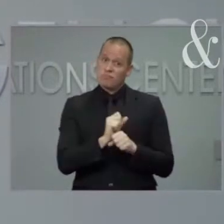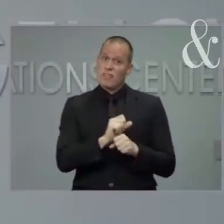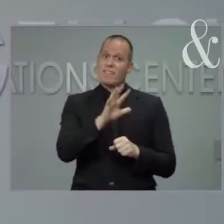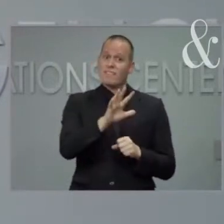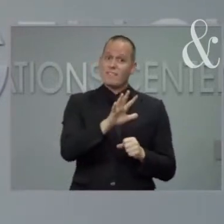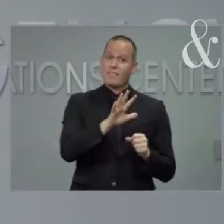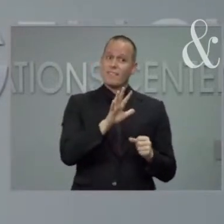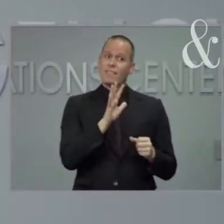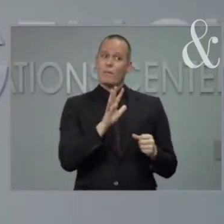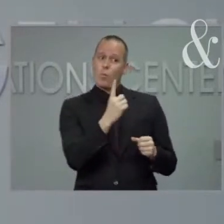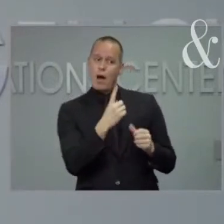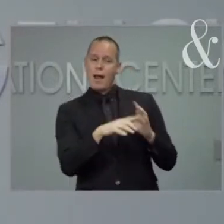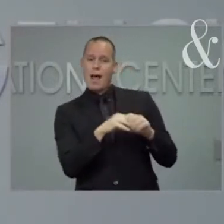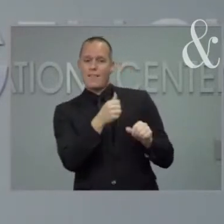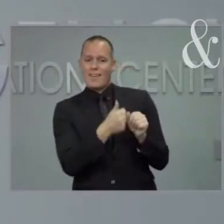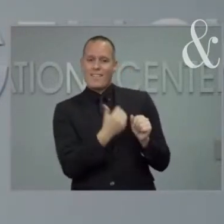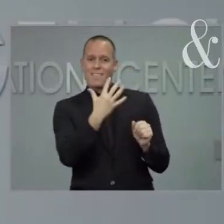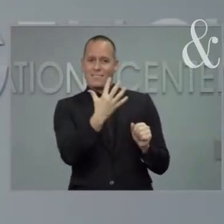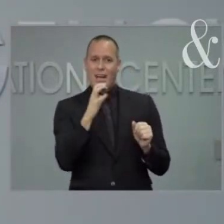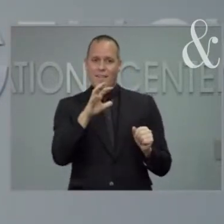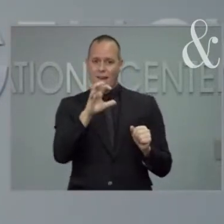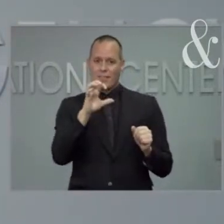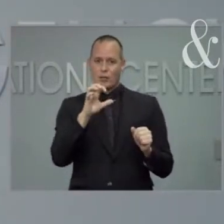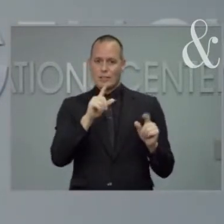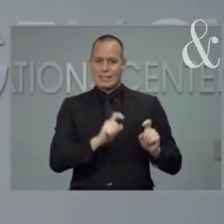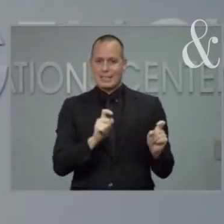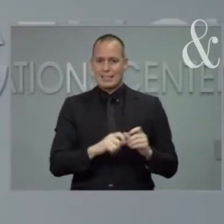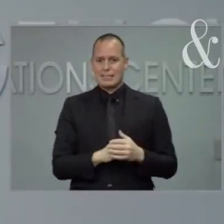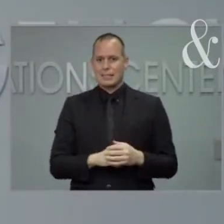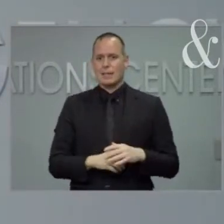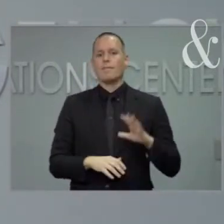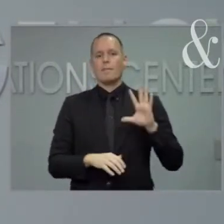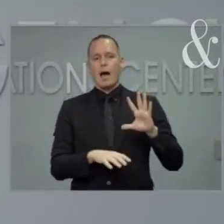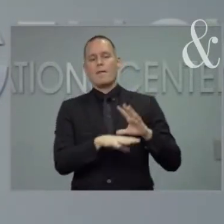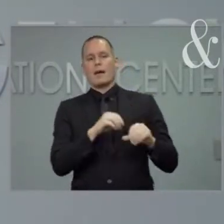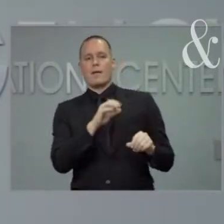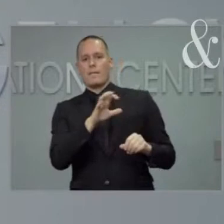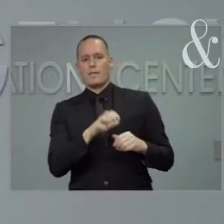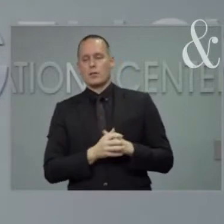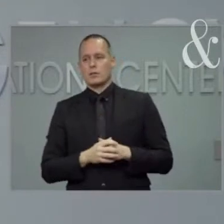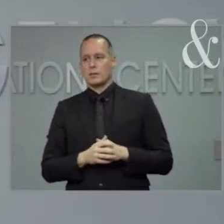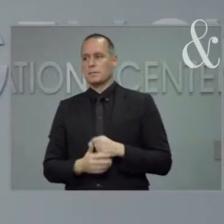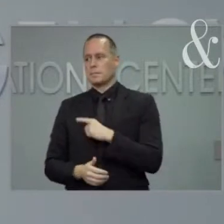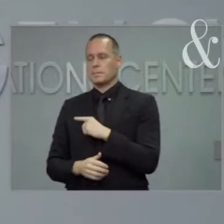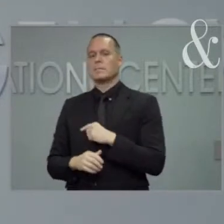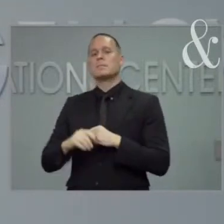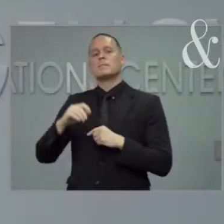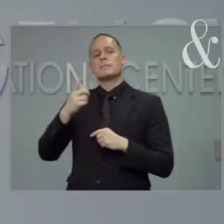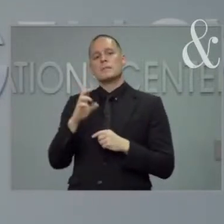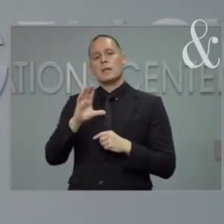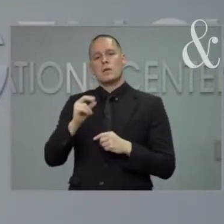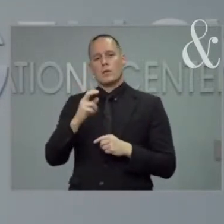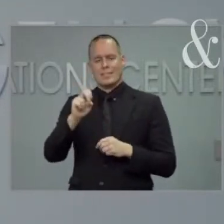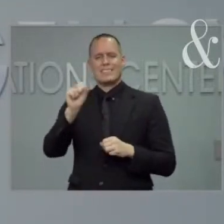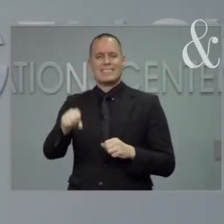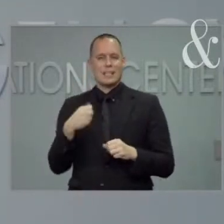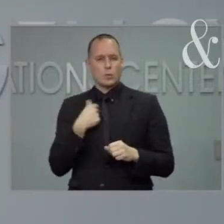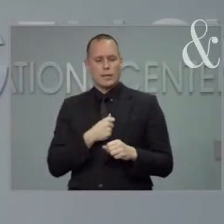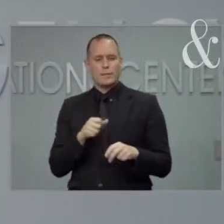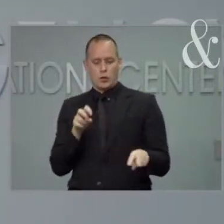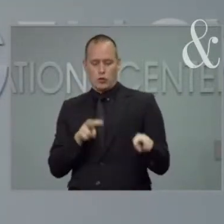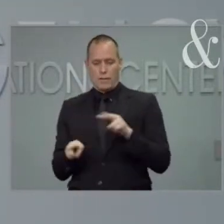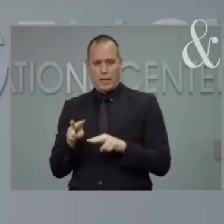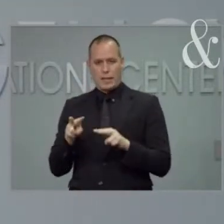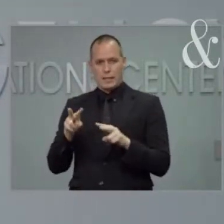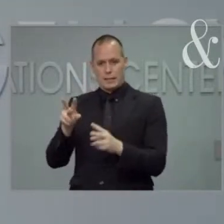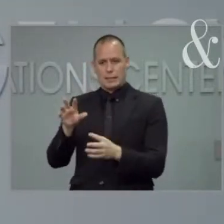Hi, Rose. The short answer is yes. So we are in the process of scaling up our genetic surveillance efforts here. The federal government